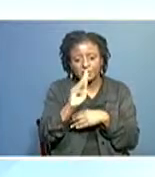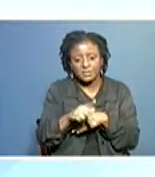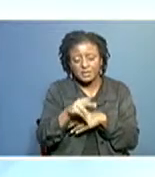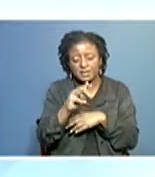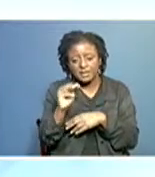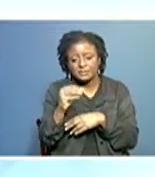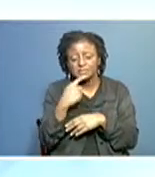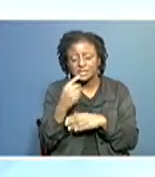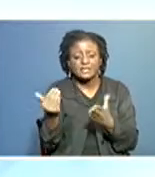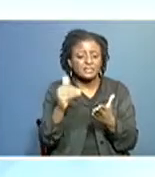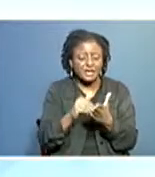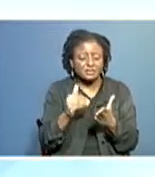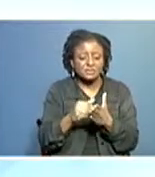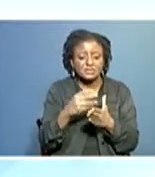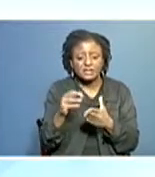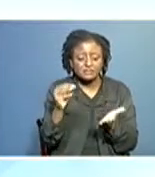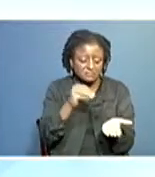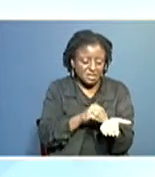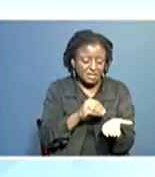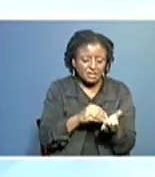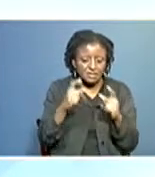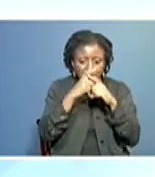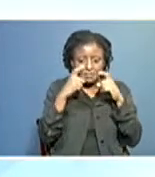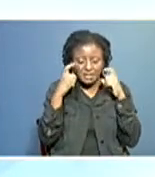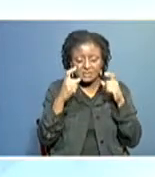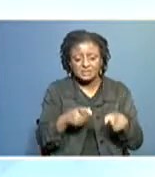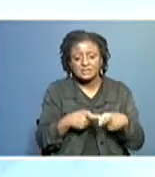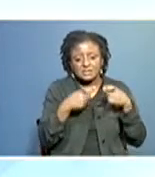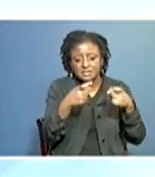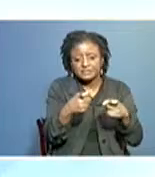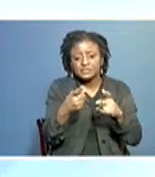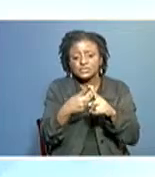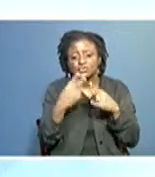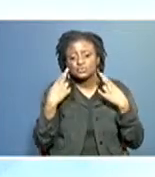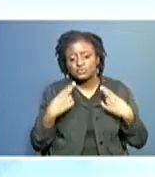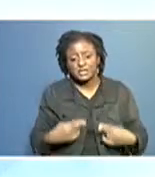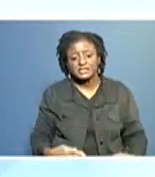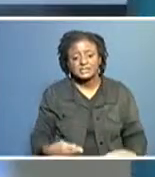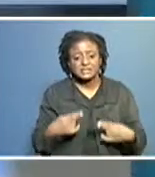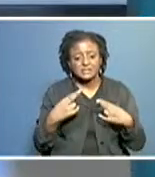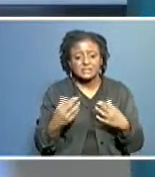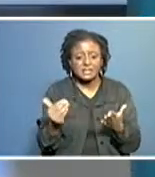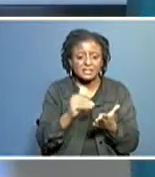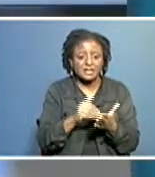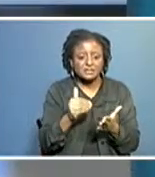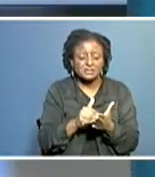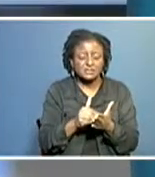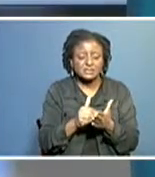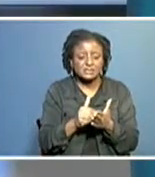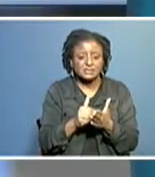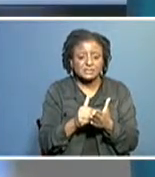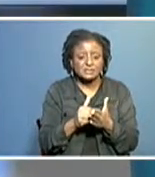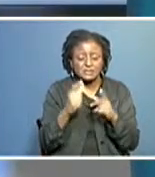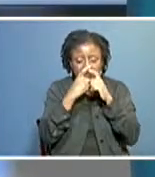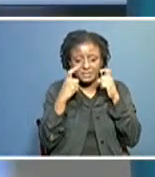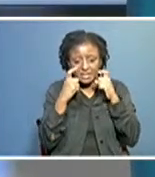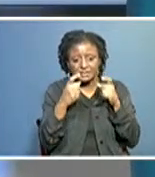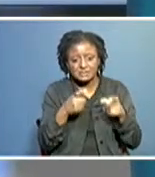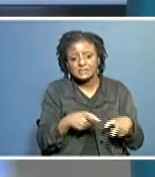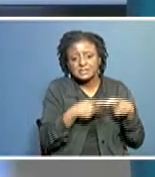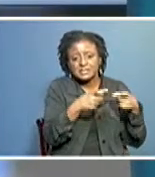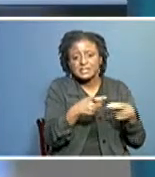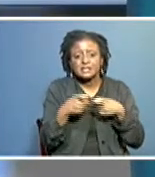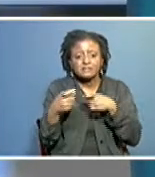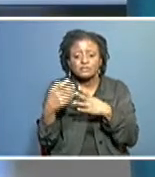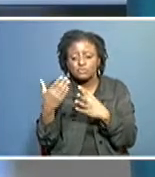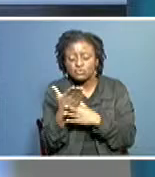medical masks have been given out to residents. Thousands of masks have been given out through our